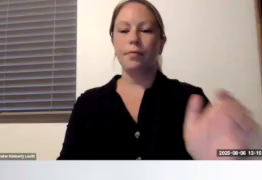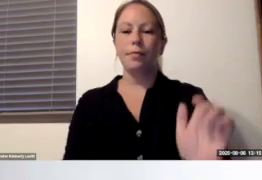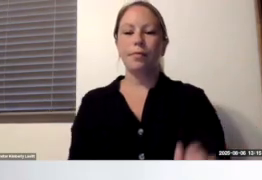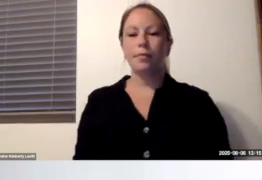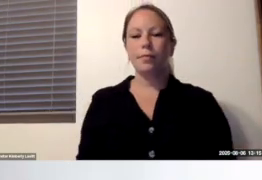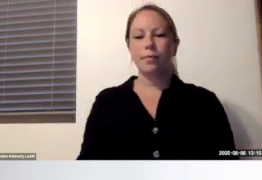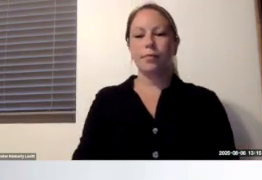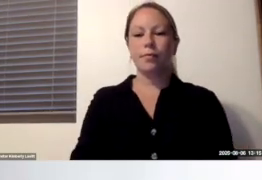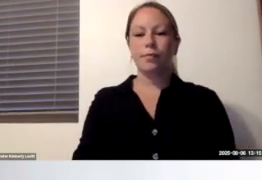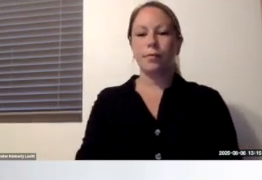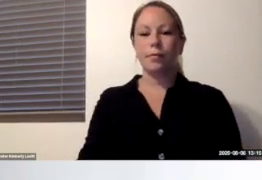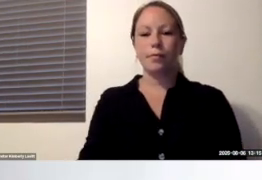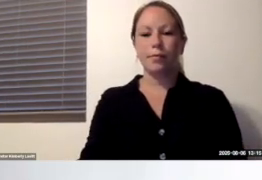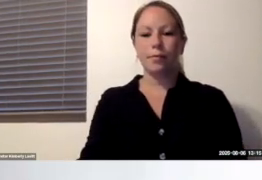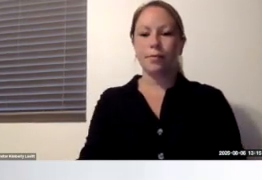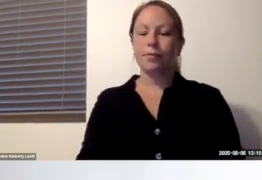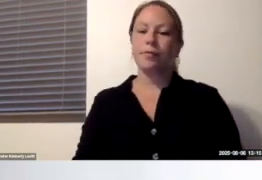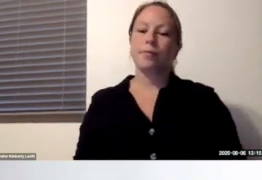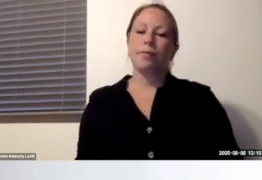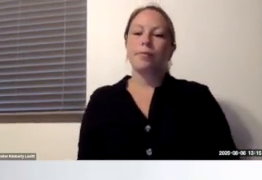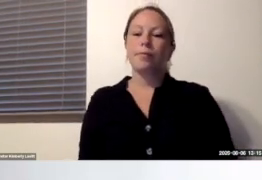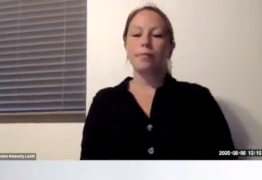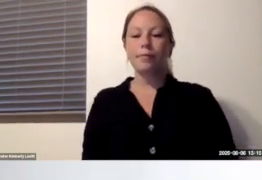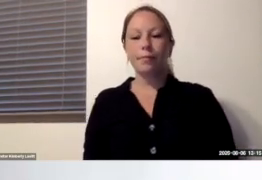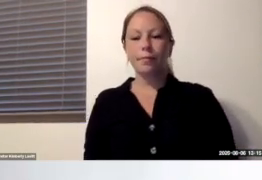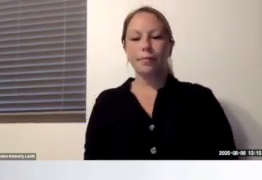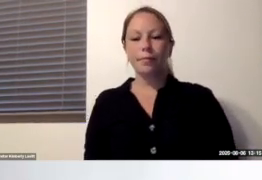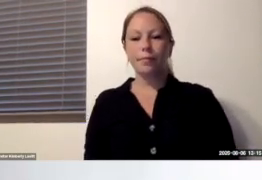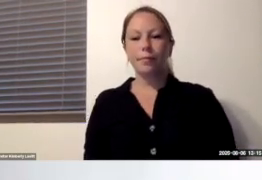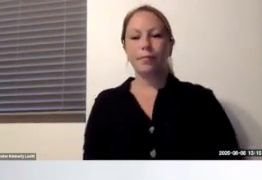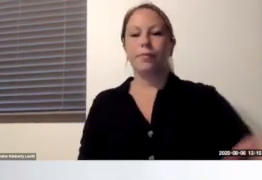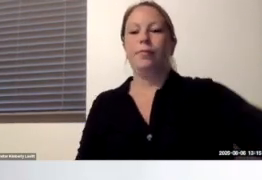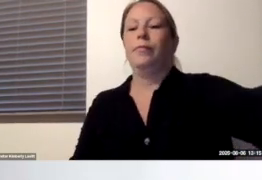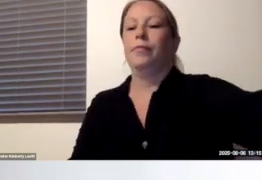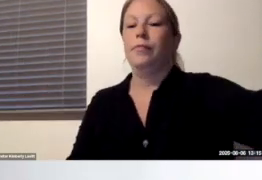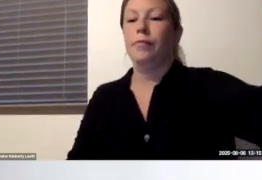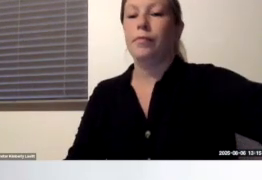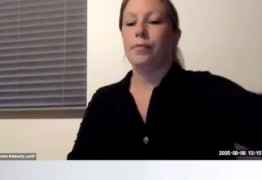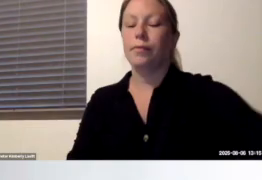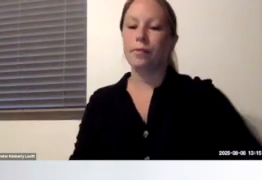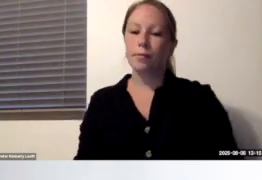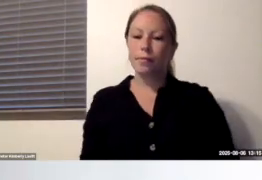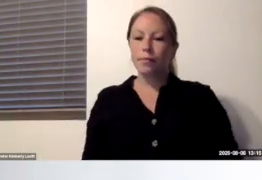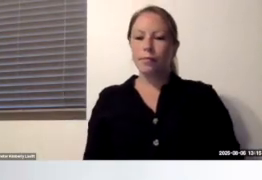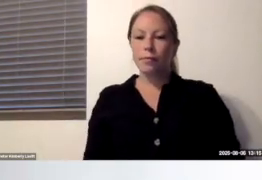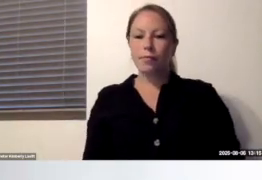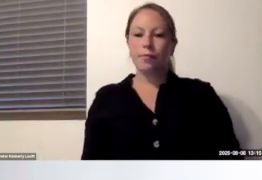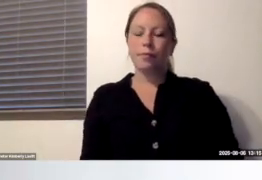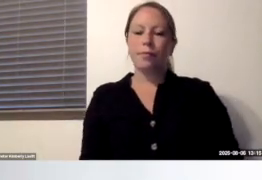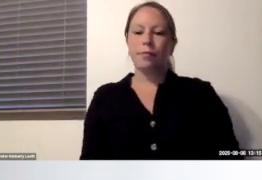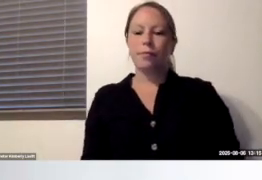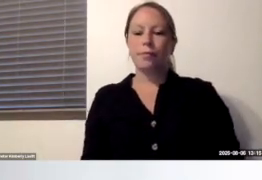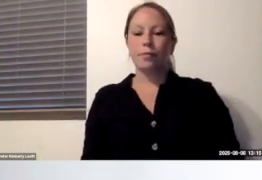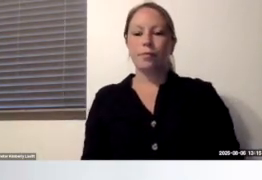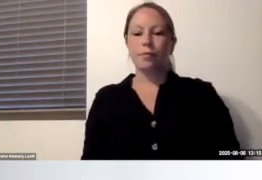October 21 to discuss the proposed plan and answer people's questions and listen to comments. We'll present the proposed plan and hear verbal